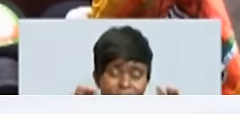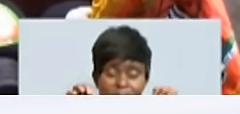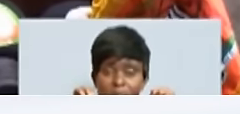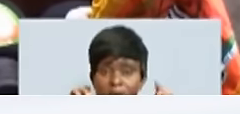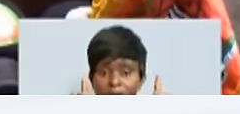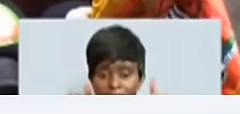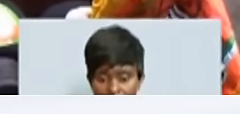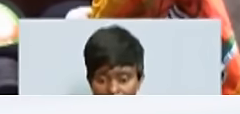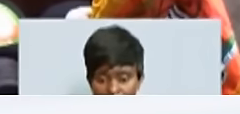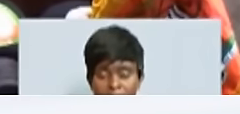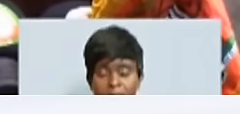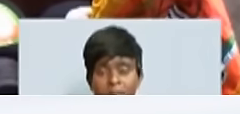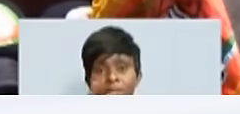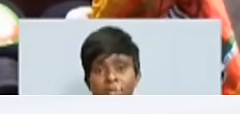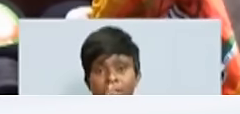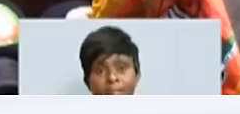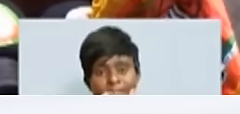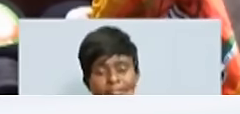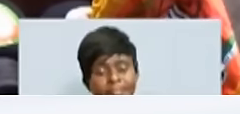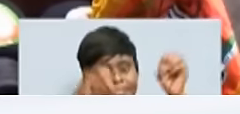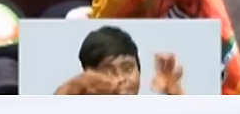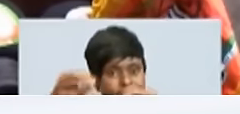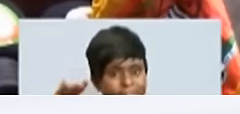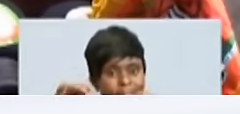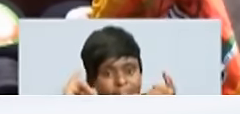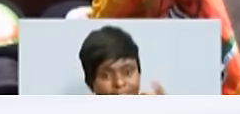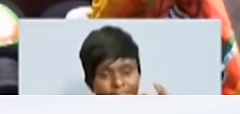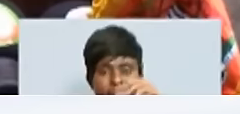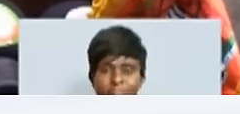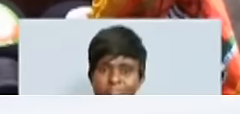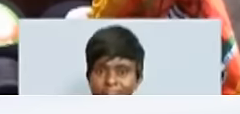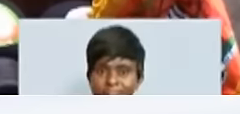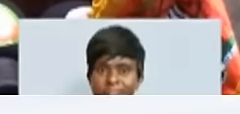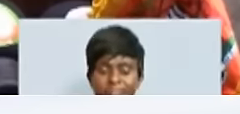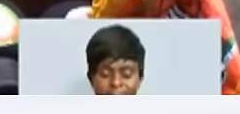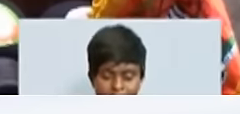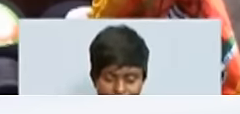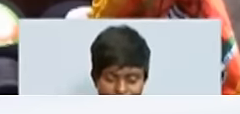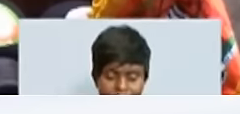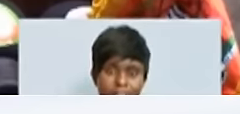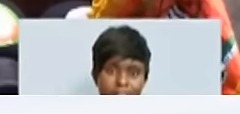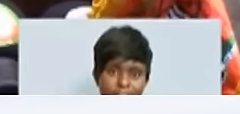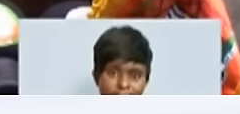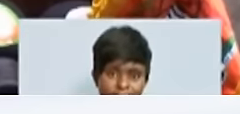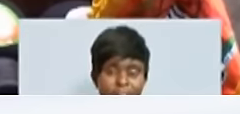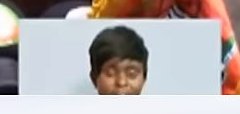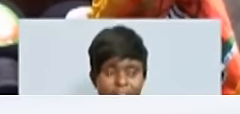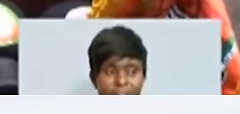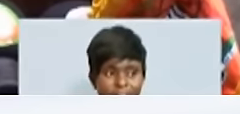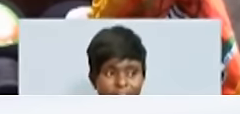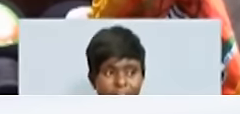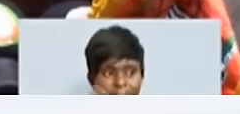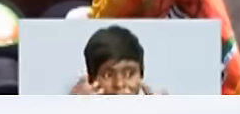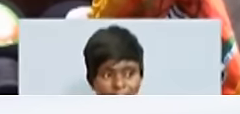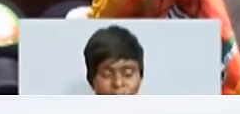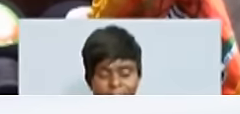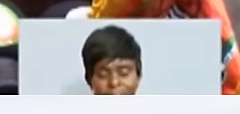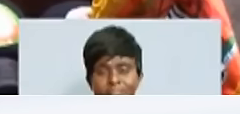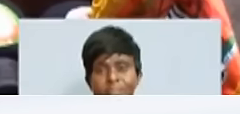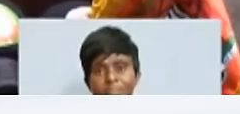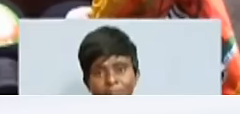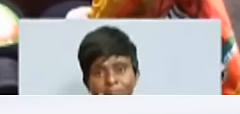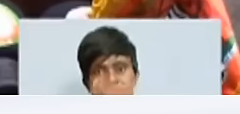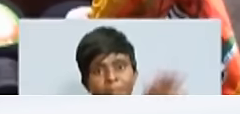quality health care, access to electricity, social protection, youth empowerment, as well as provision of